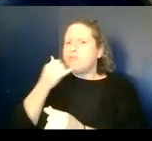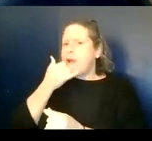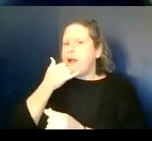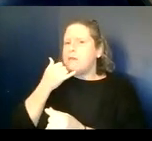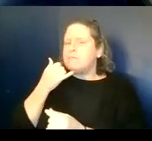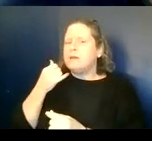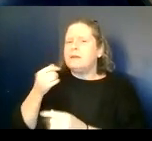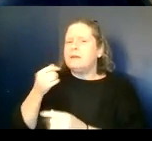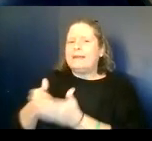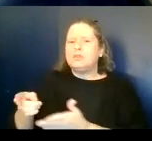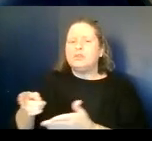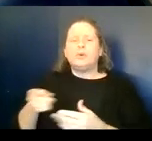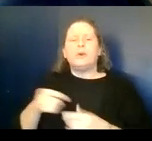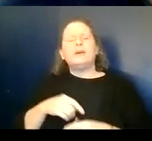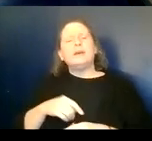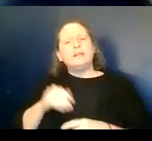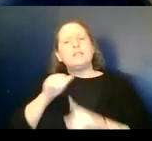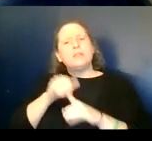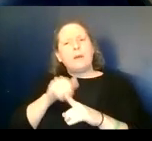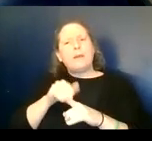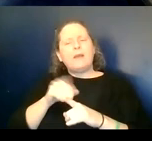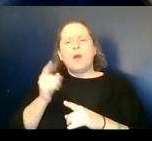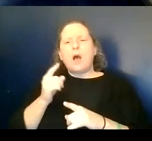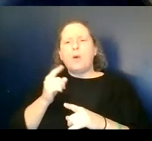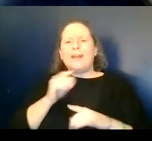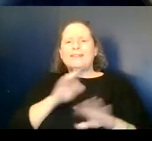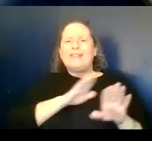a reminder that it is always a perpetrator's